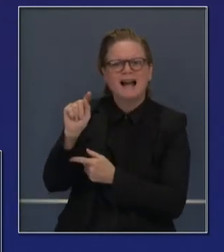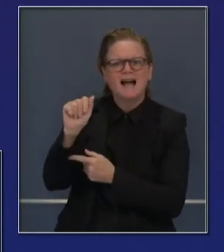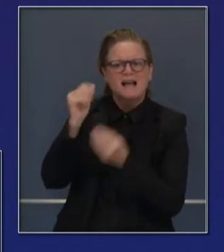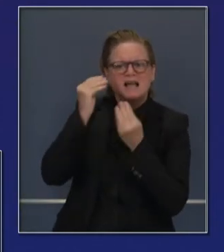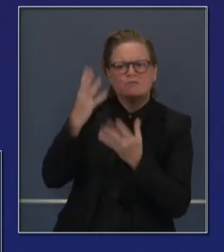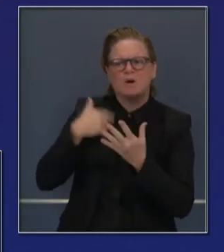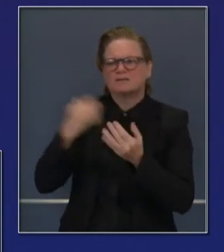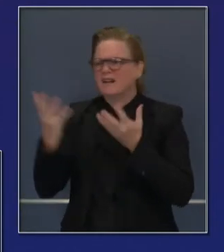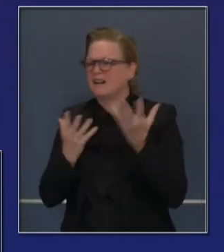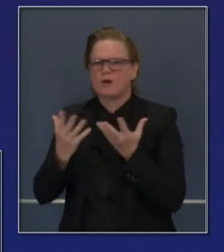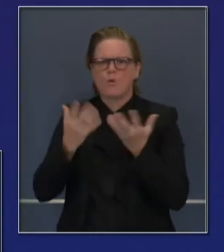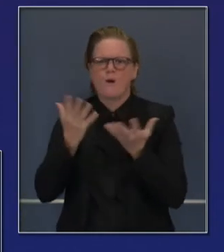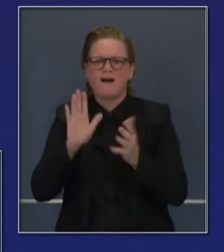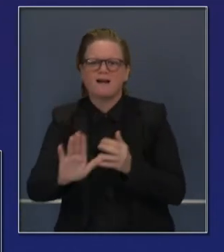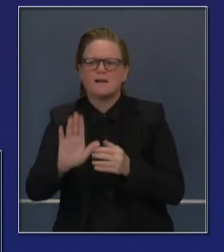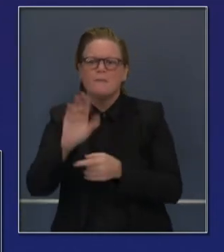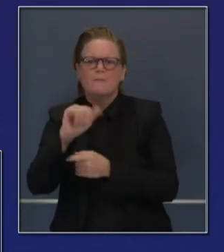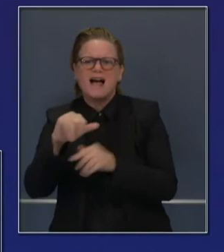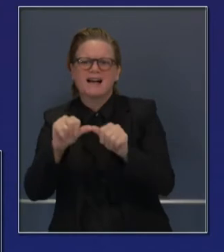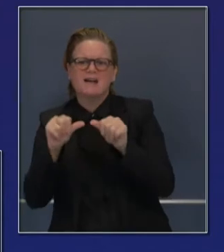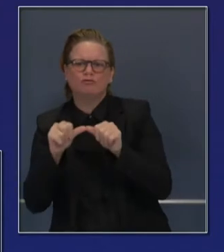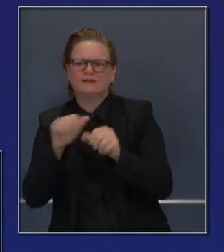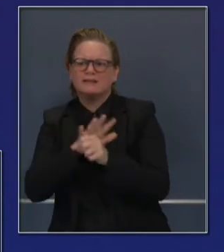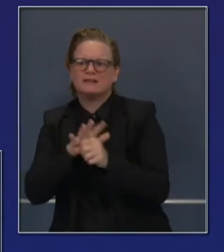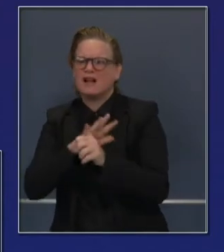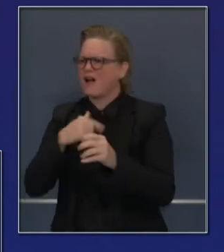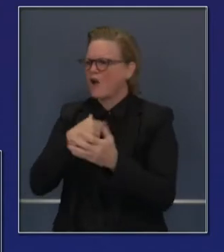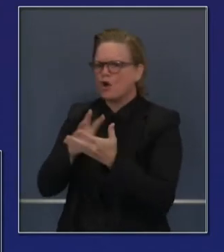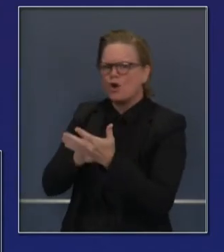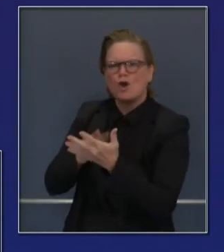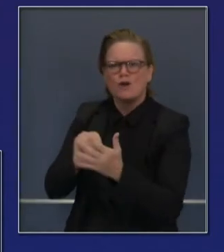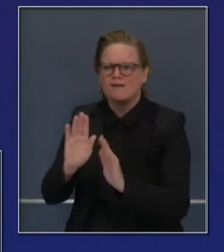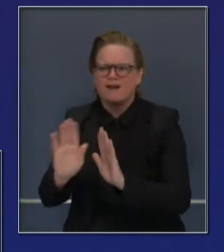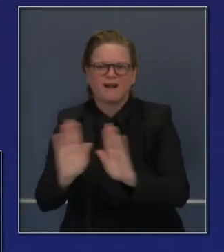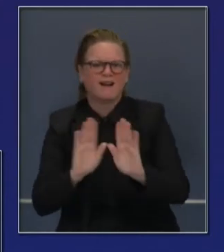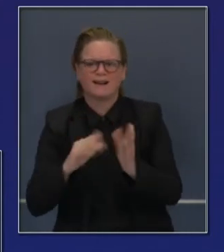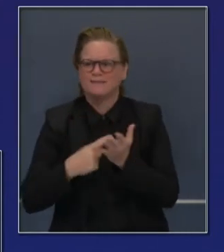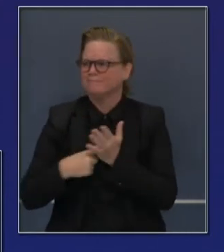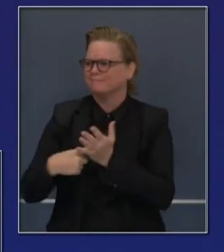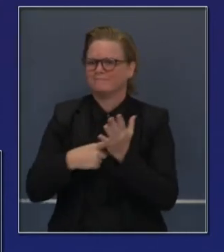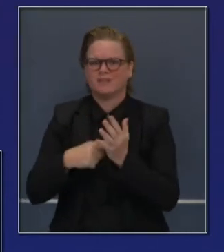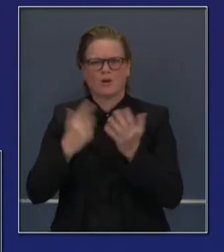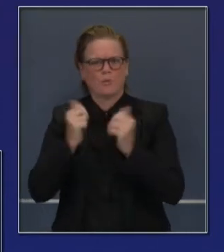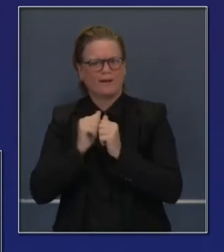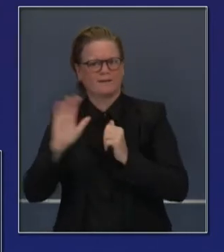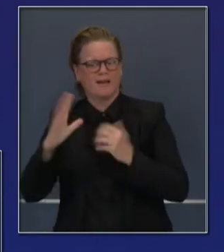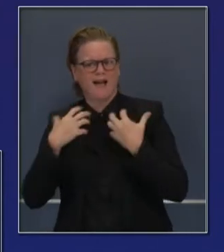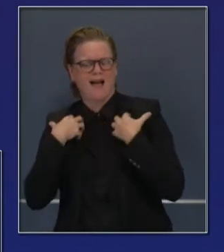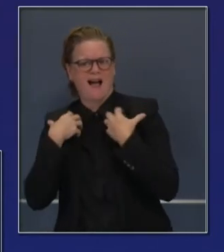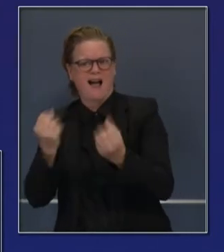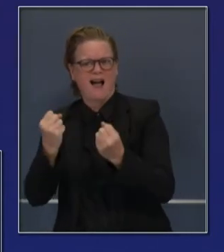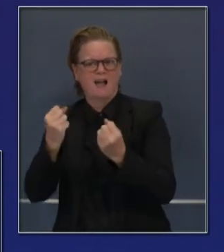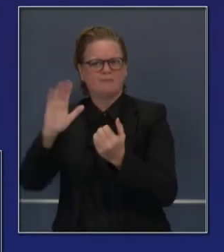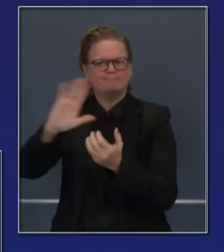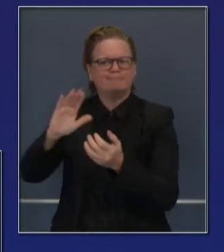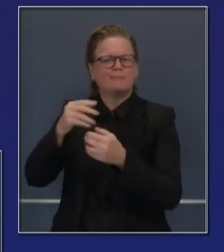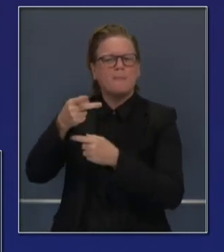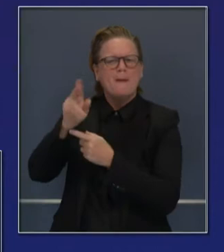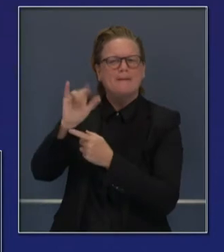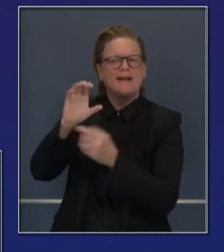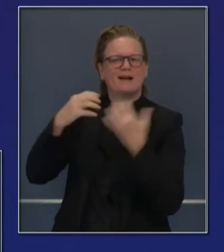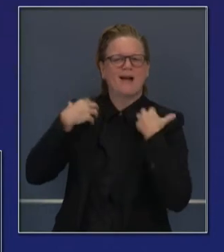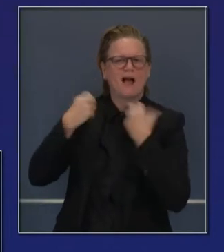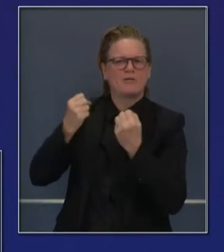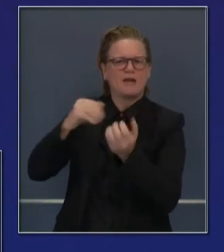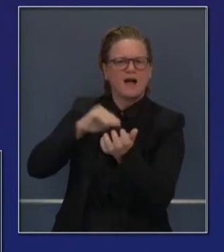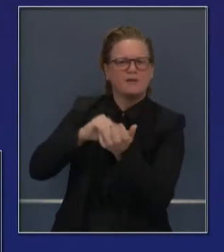turn, the health advisors, or rather the health officers themselves, helping advise our team in terms of what they're expecting and hoping